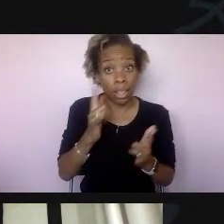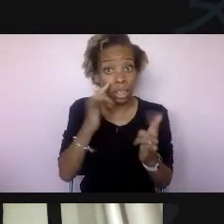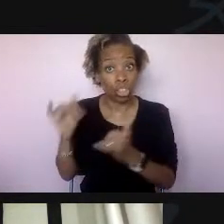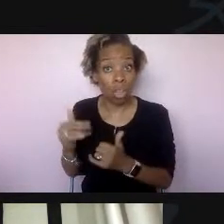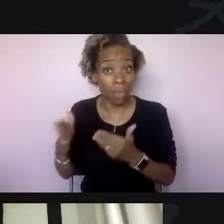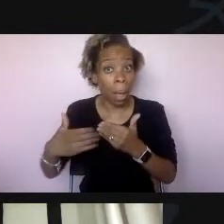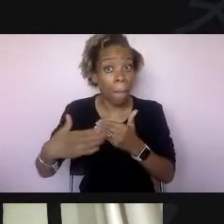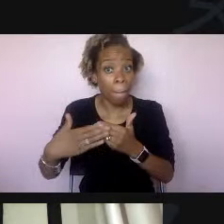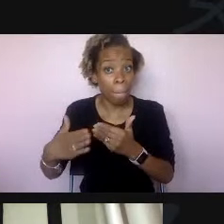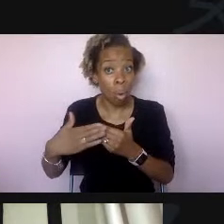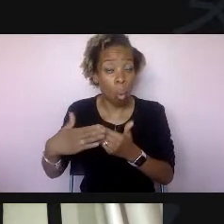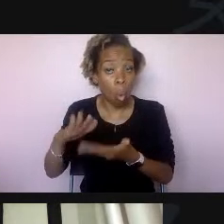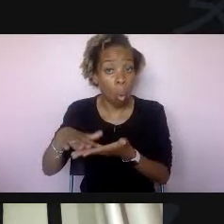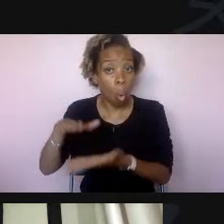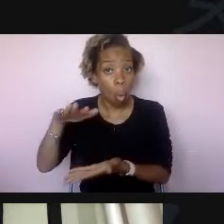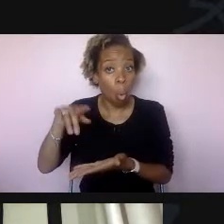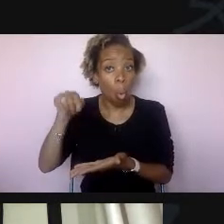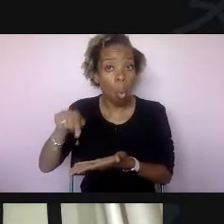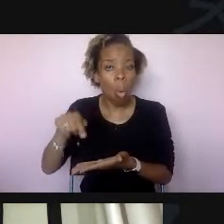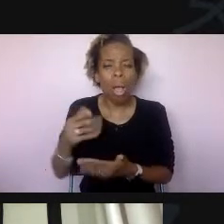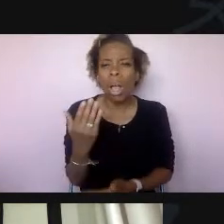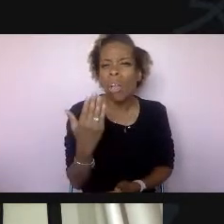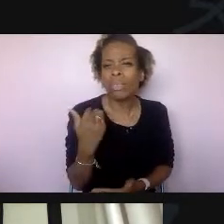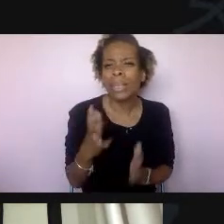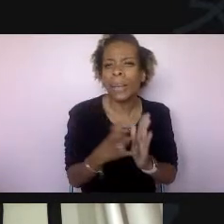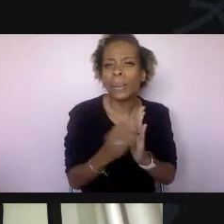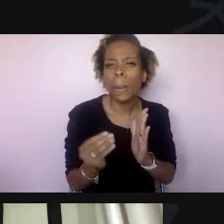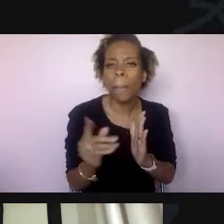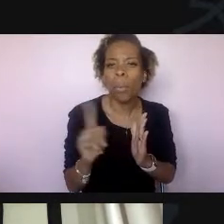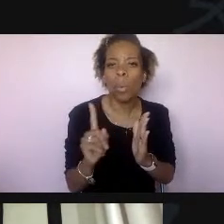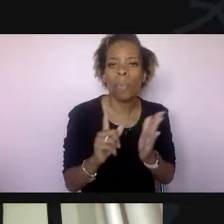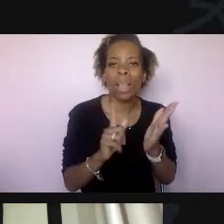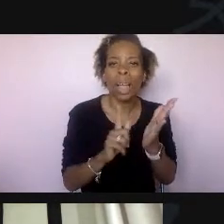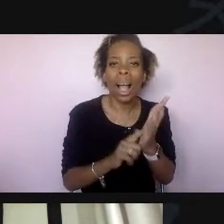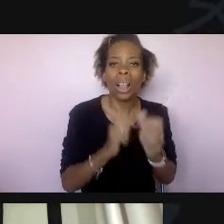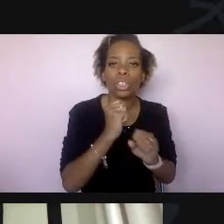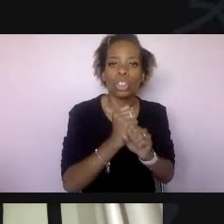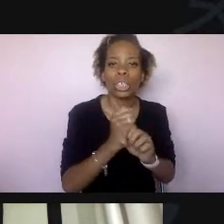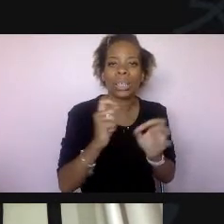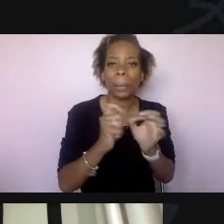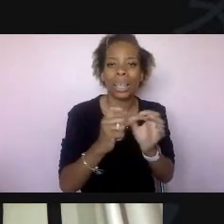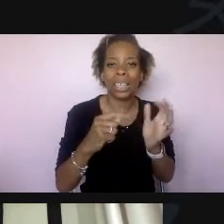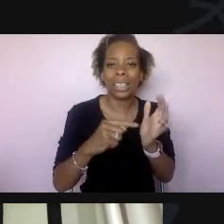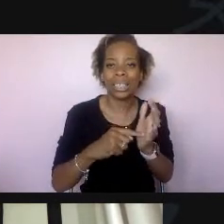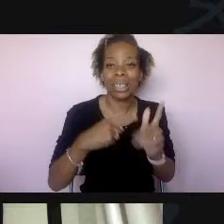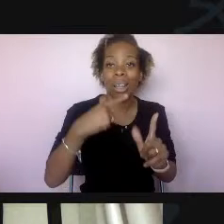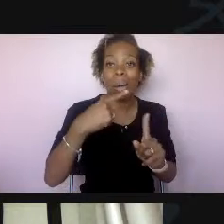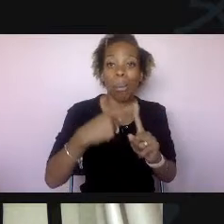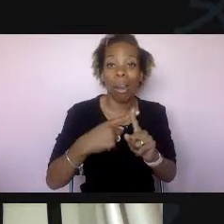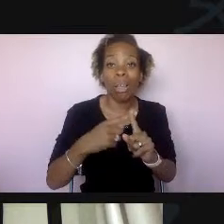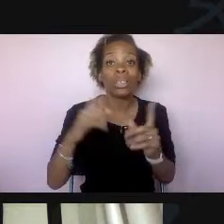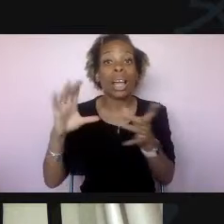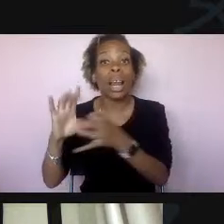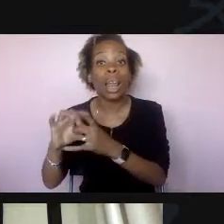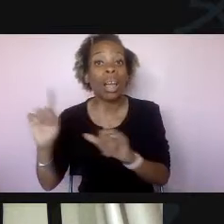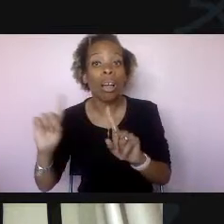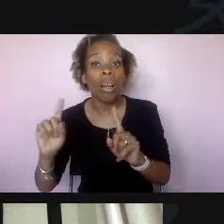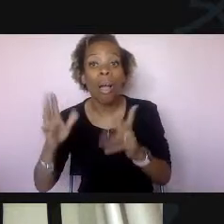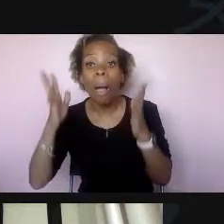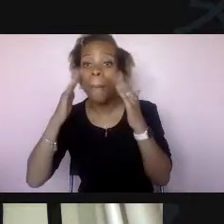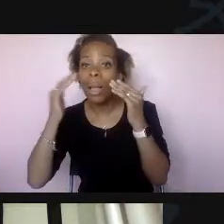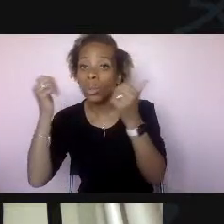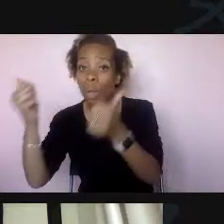material there. A recent one includes LGBT plus and mental health. So there are areas which are